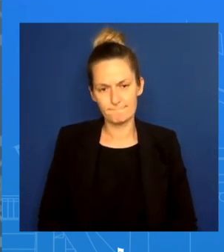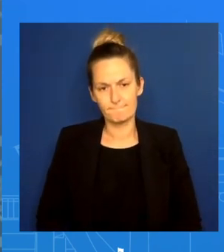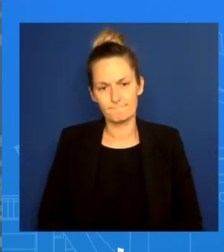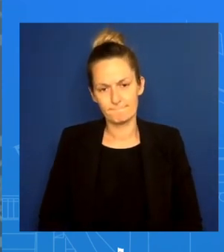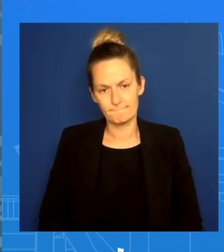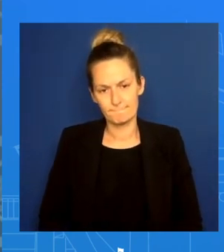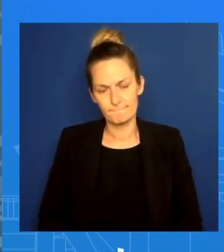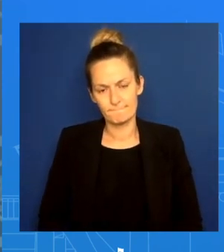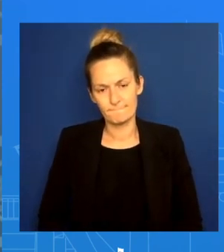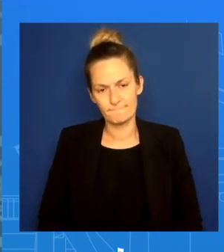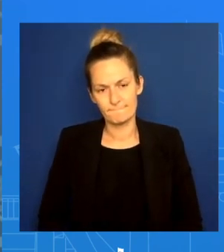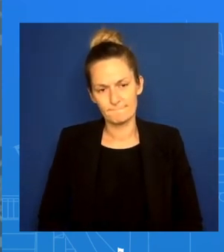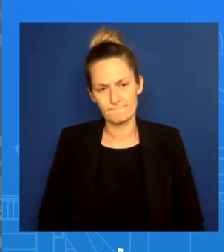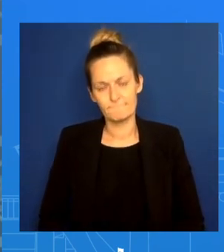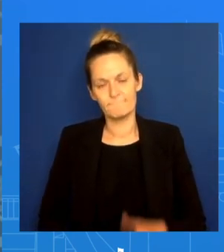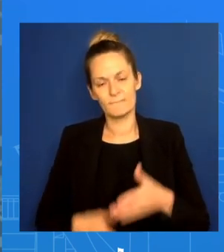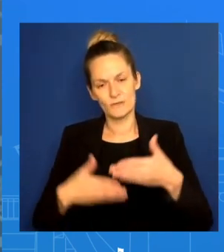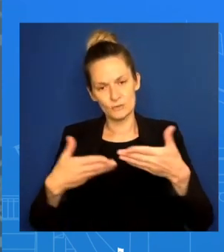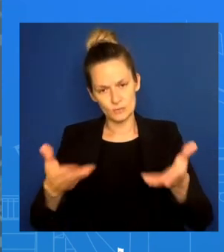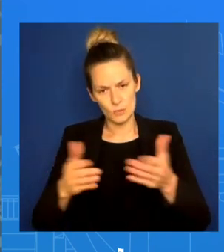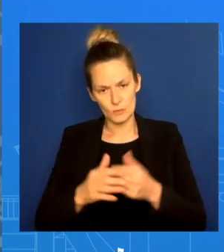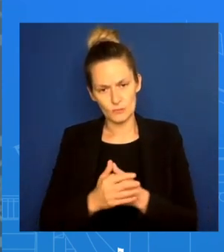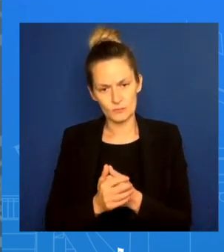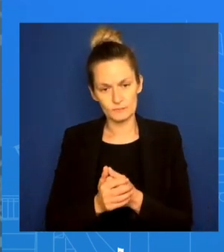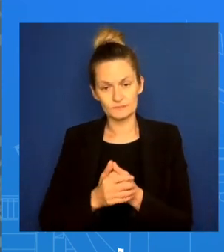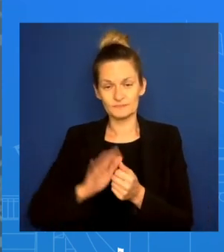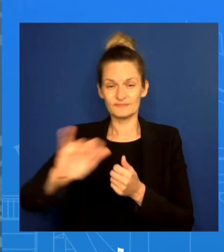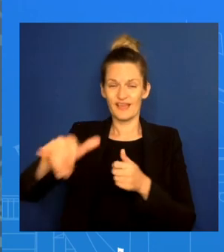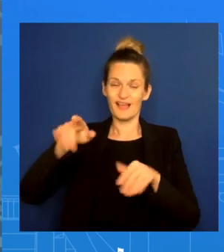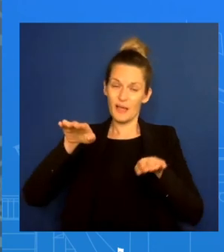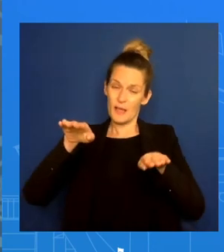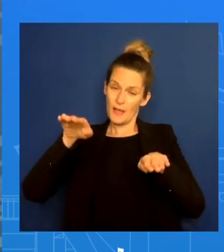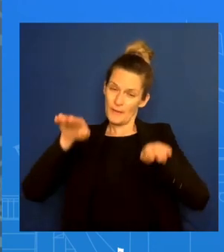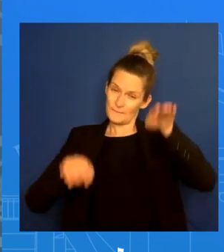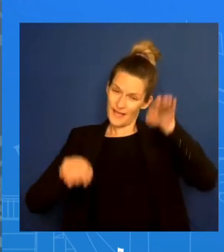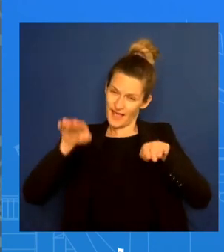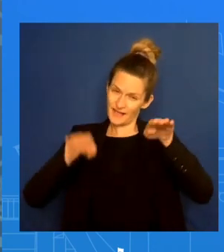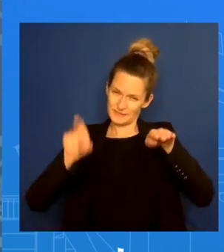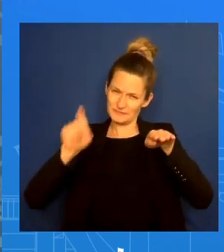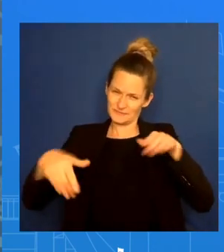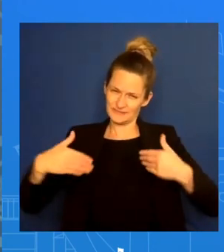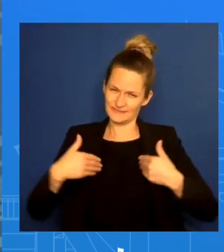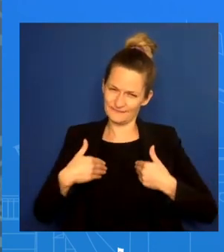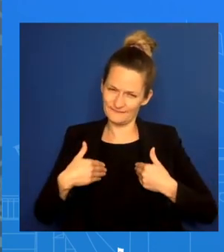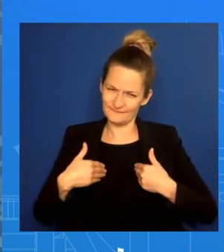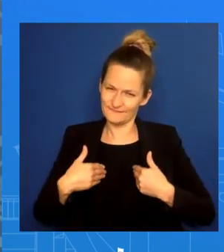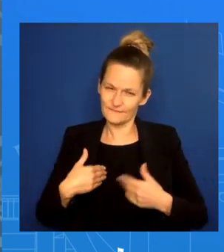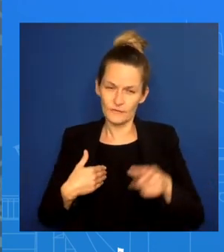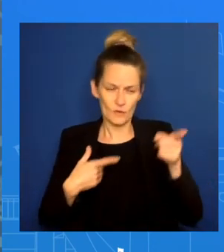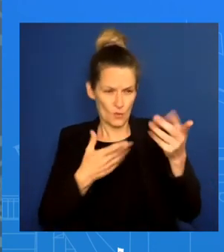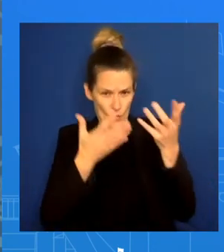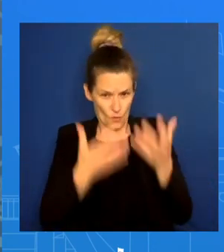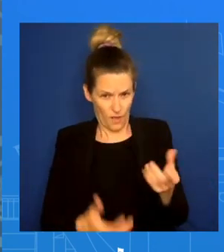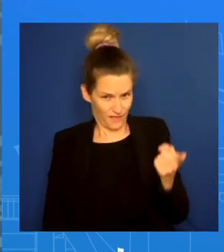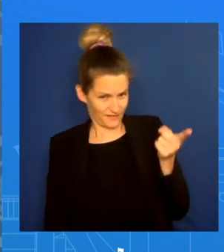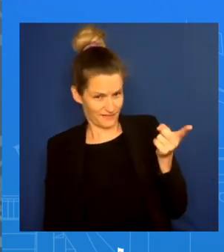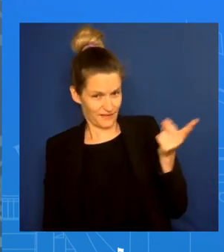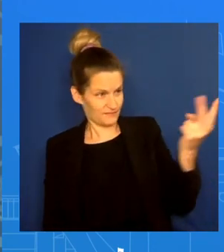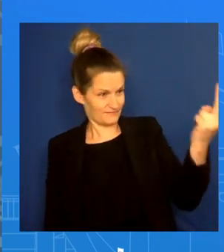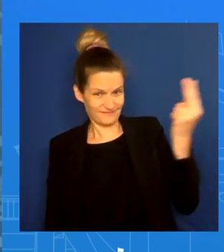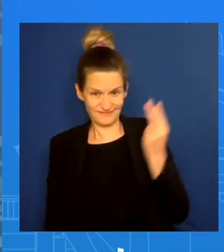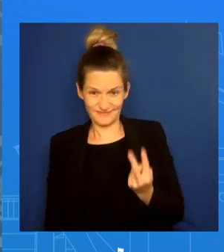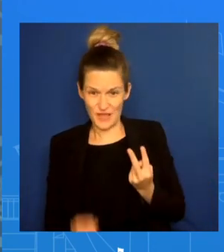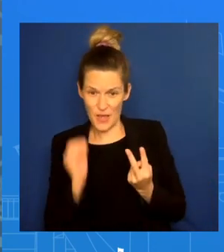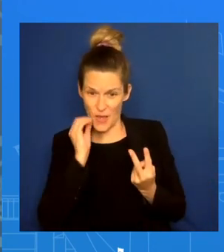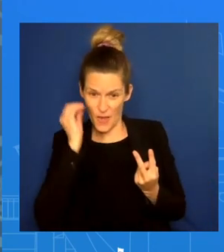The balance of getting folks home, but also making sure that our own national security is preserved, and clearly that we're not encouraging hostage taking